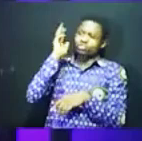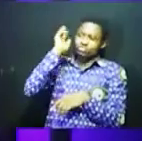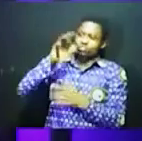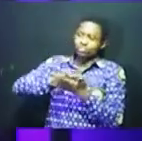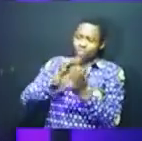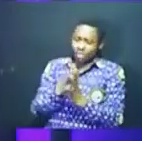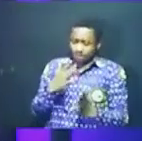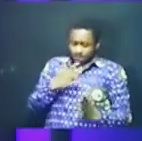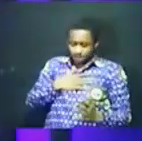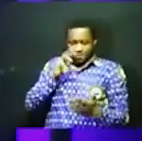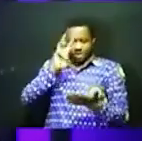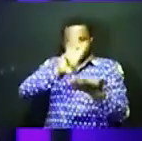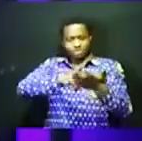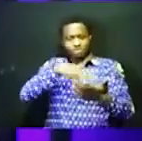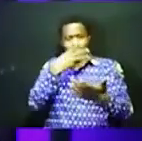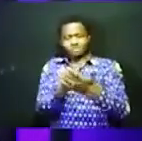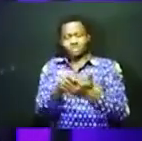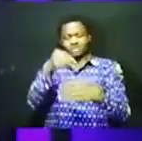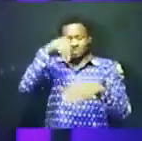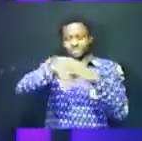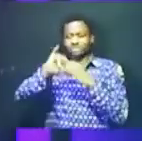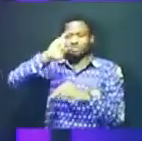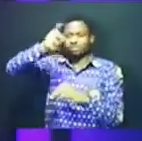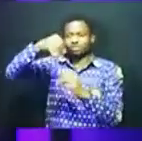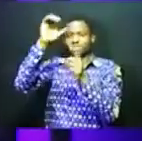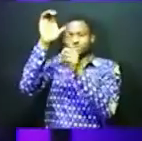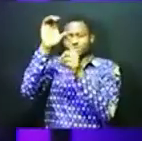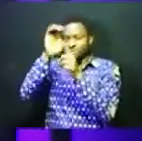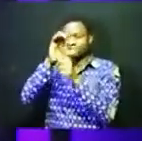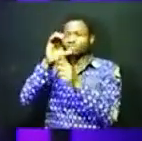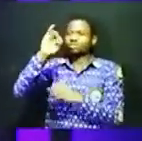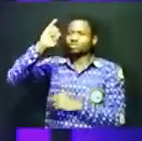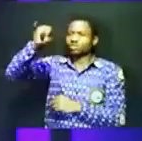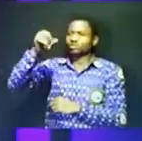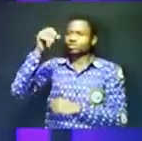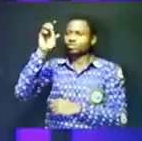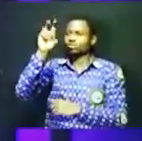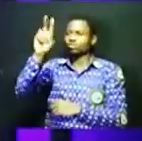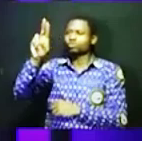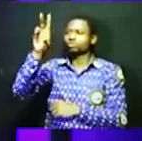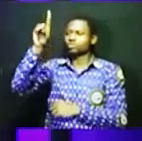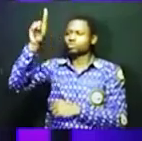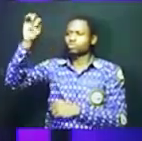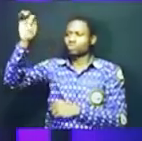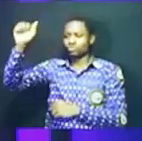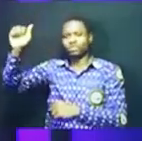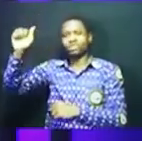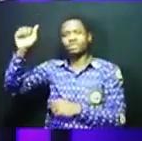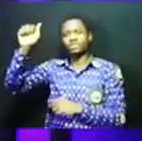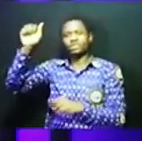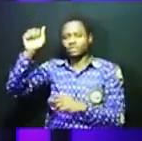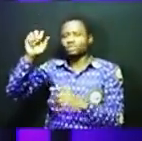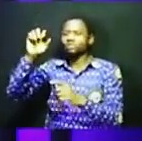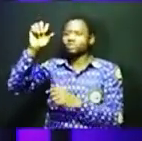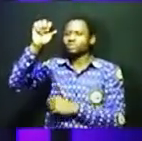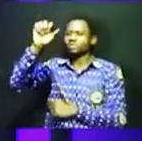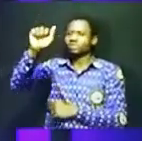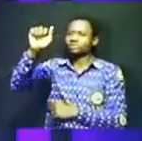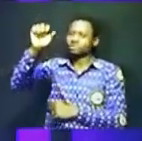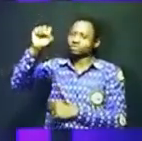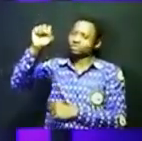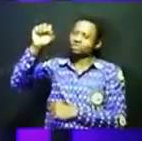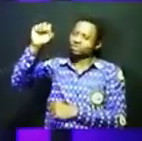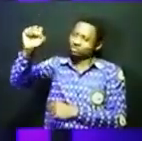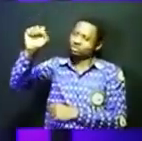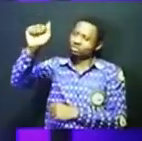witnesses in Jerusalem, in all Judea and Samaria, and to the ends of the